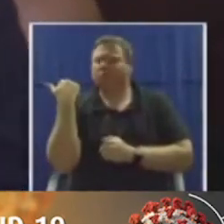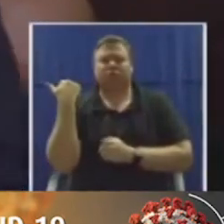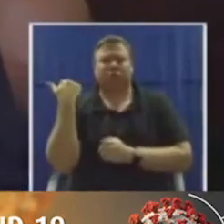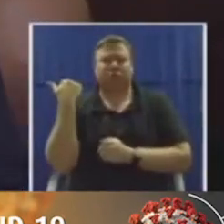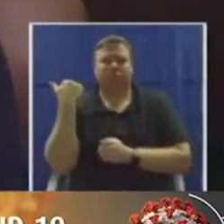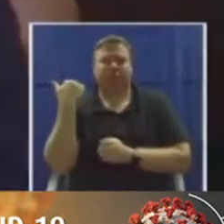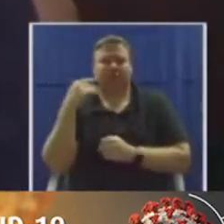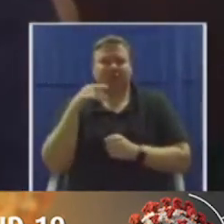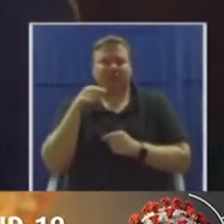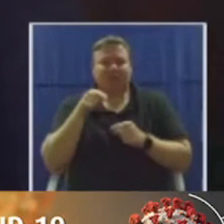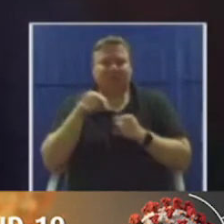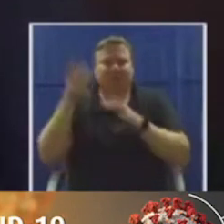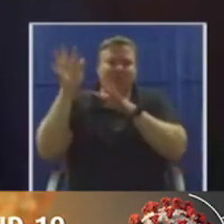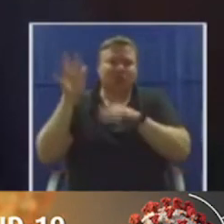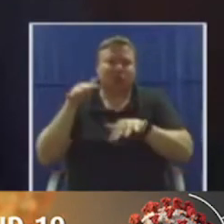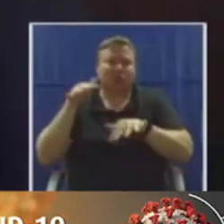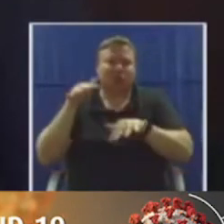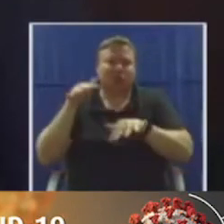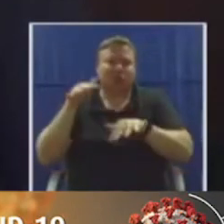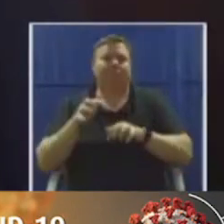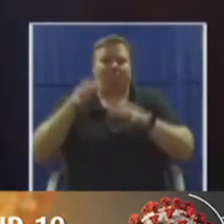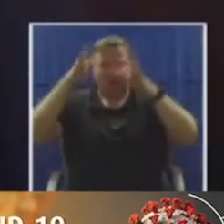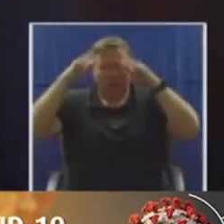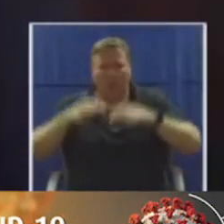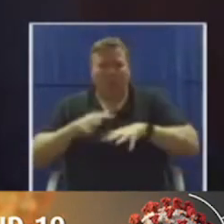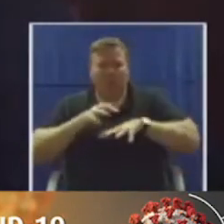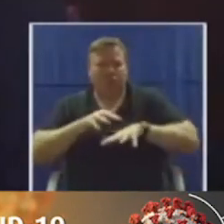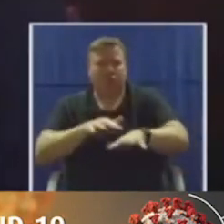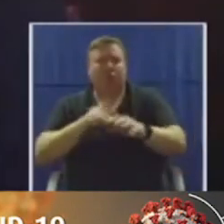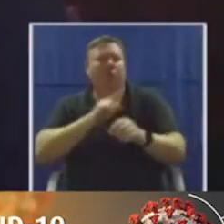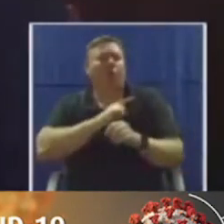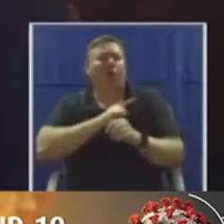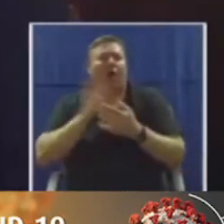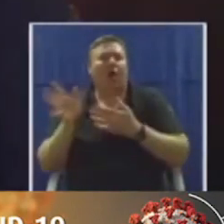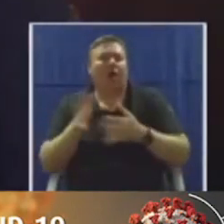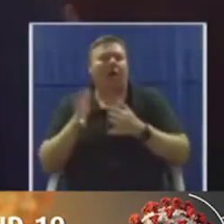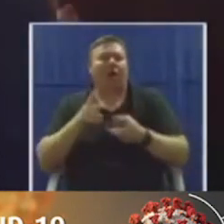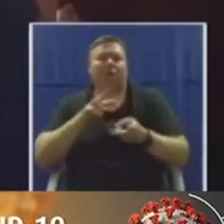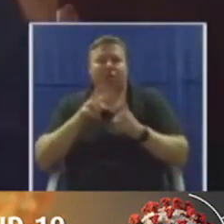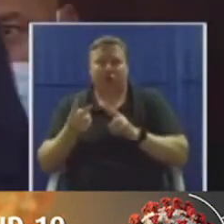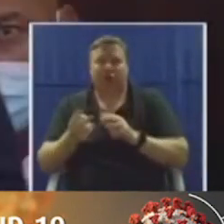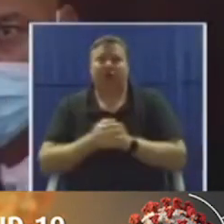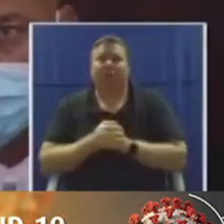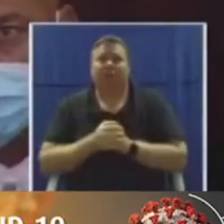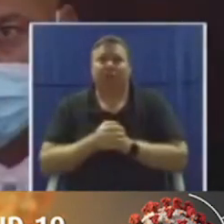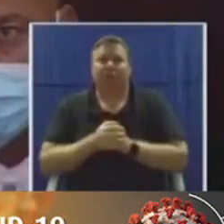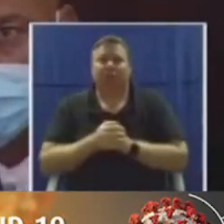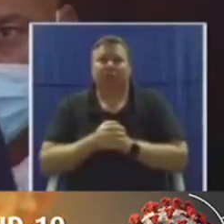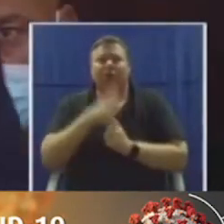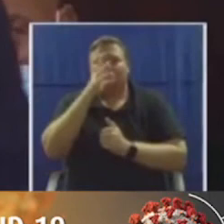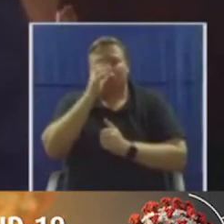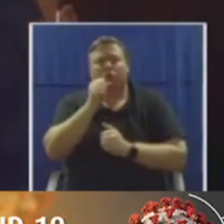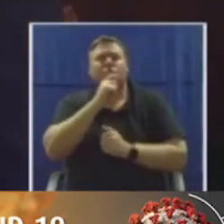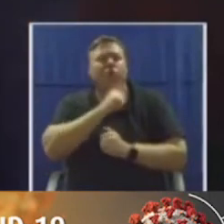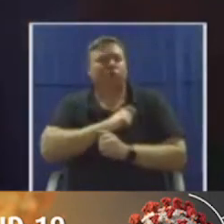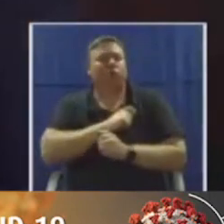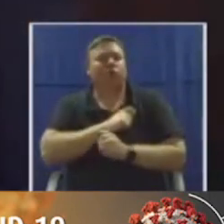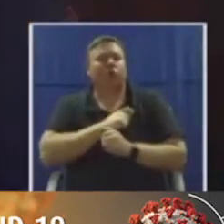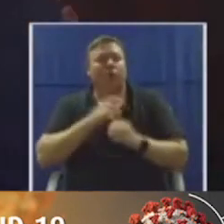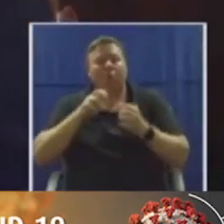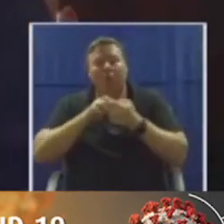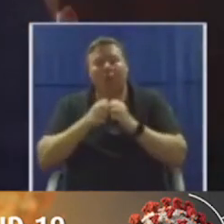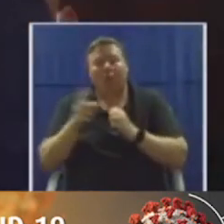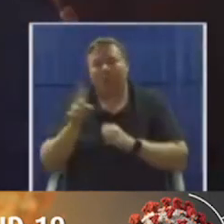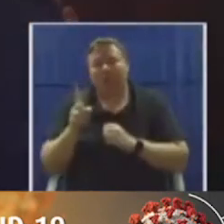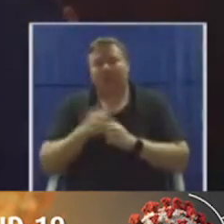this storm, this devastating event, was due to climate change. Whilst that assumption may be true, the problem with it